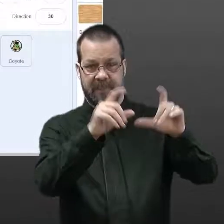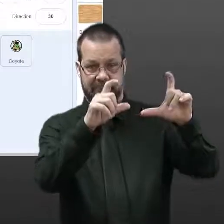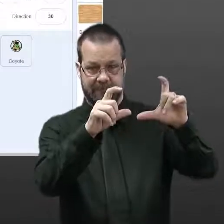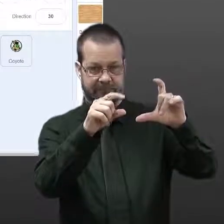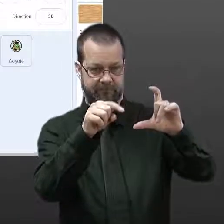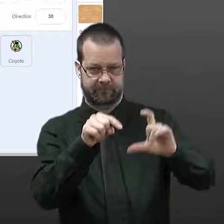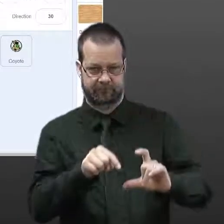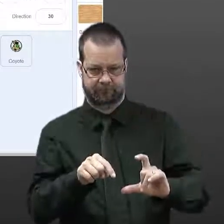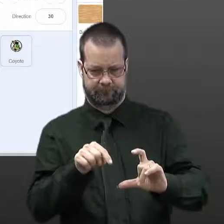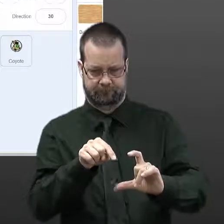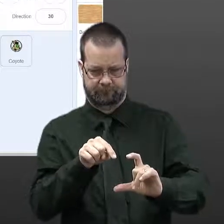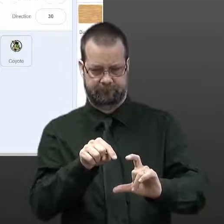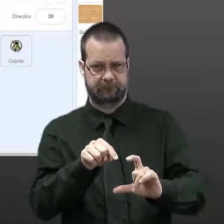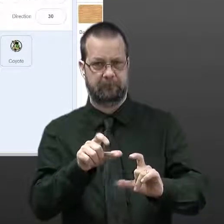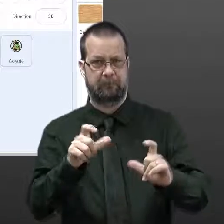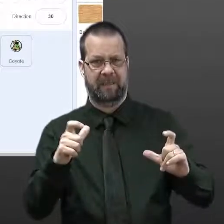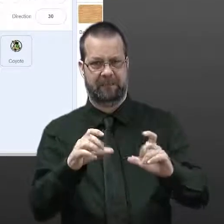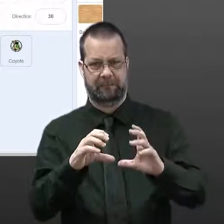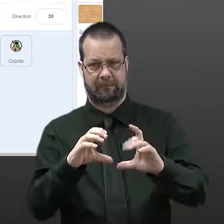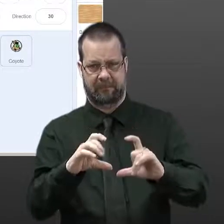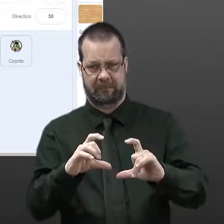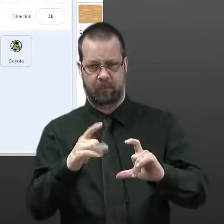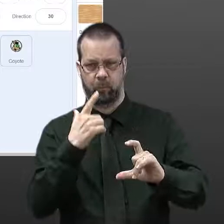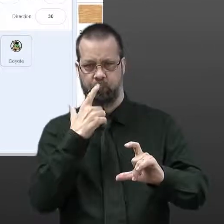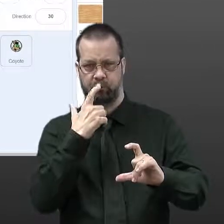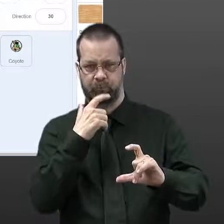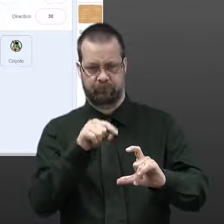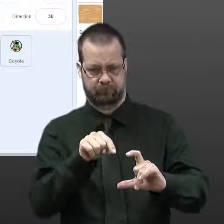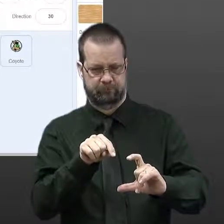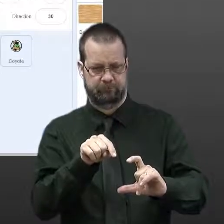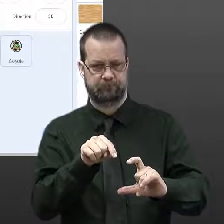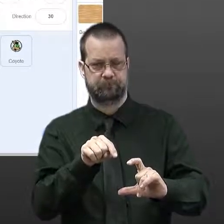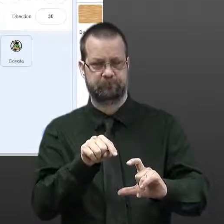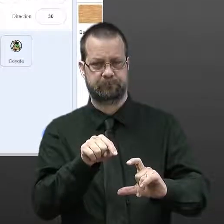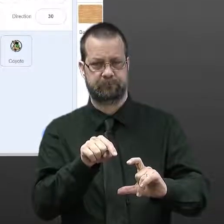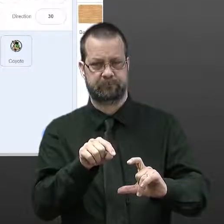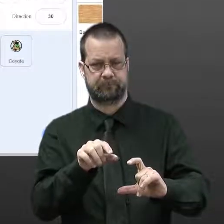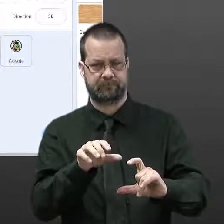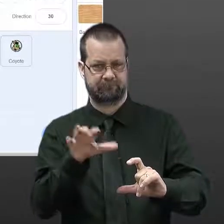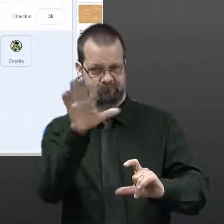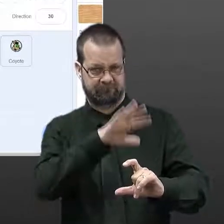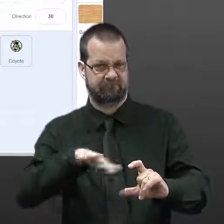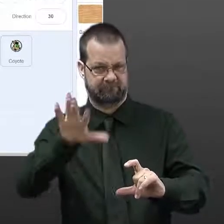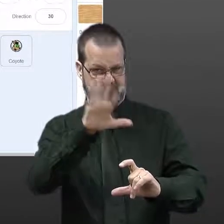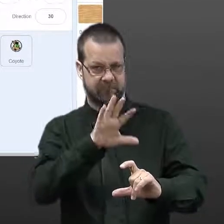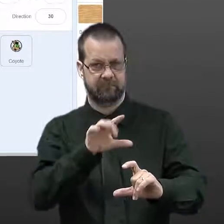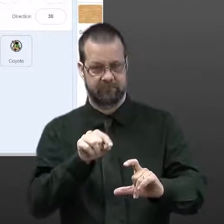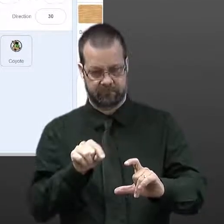get this big block, this big red block on